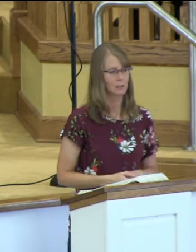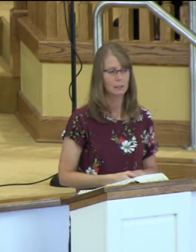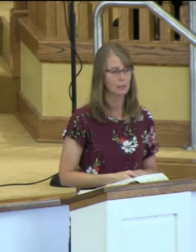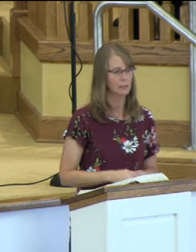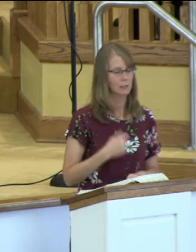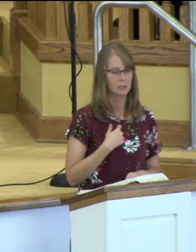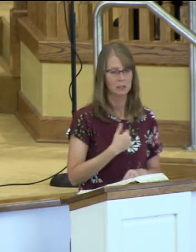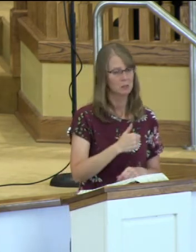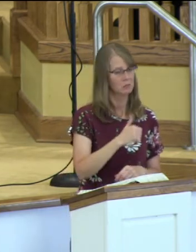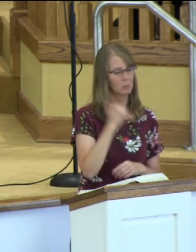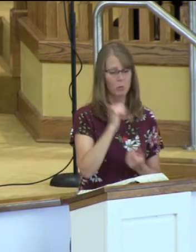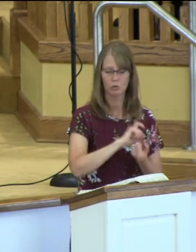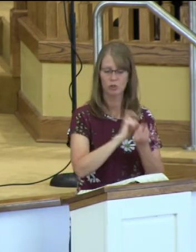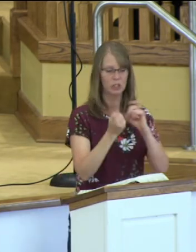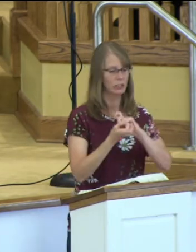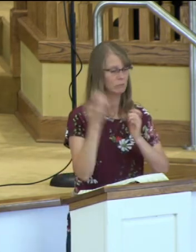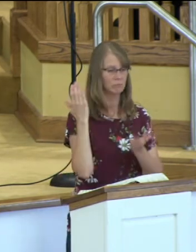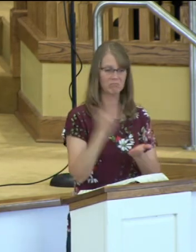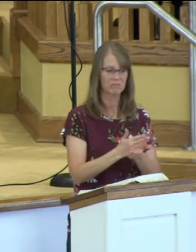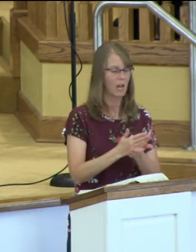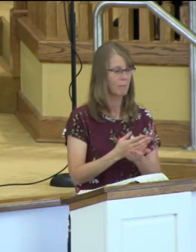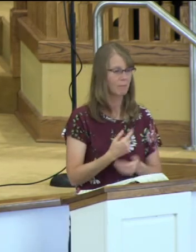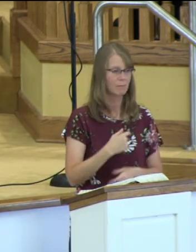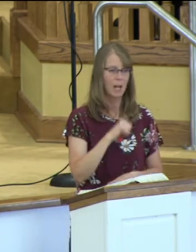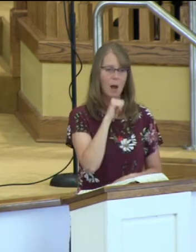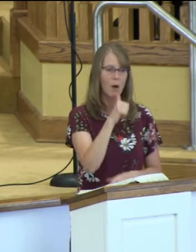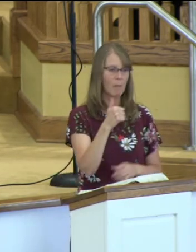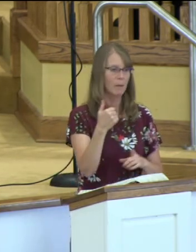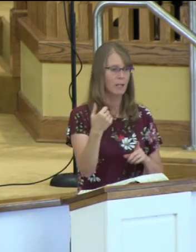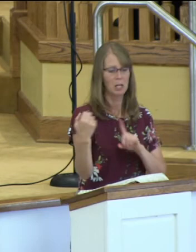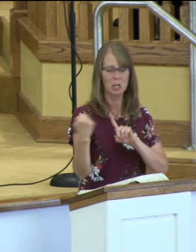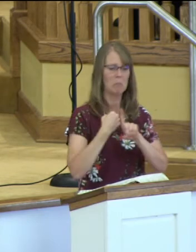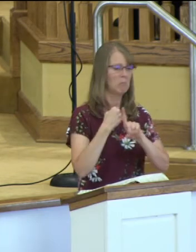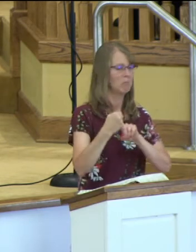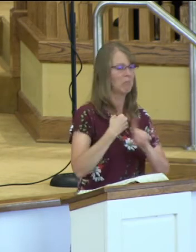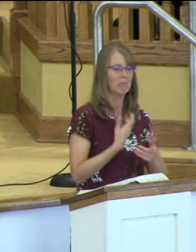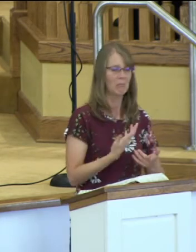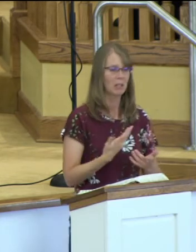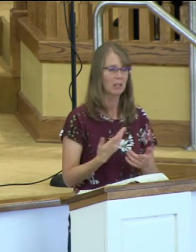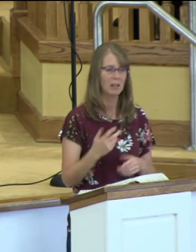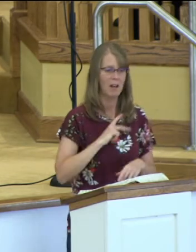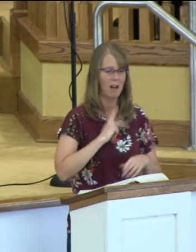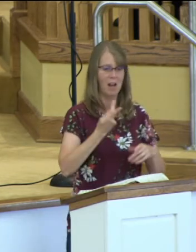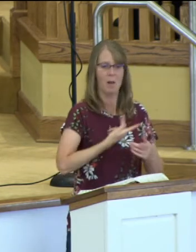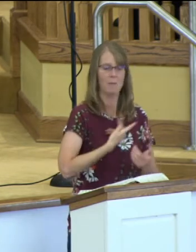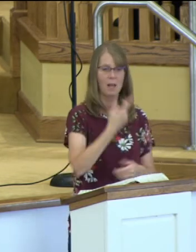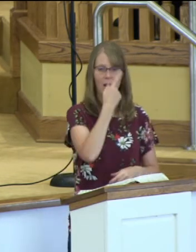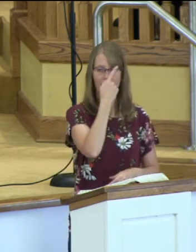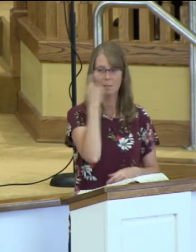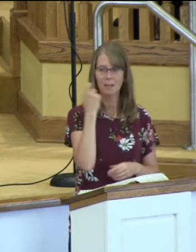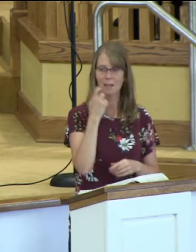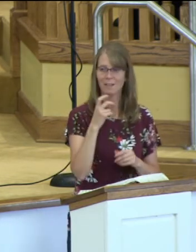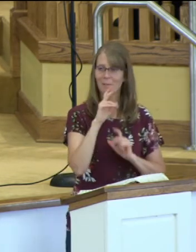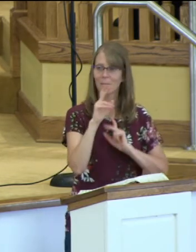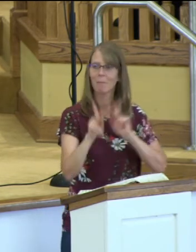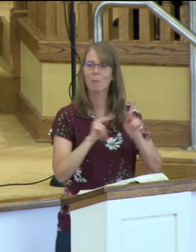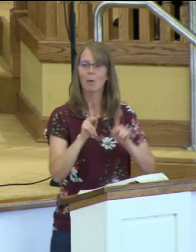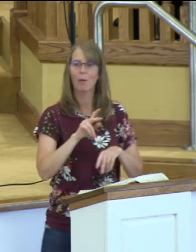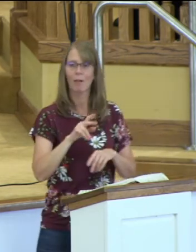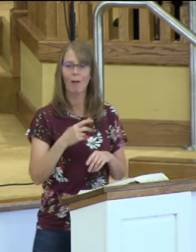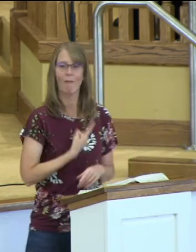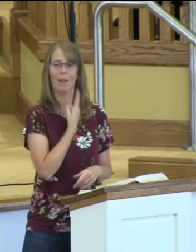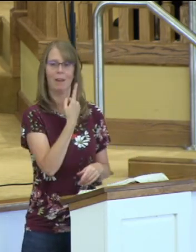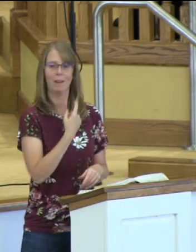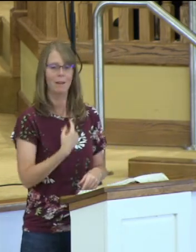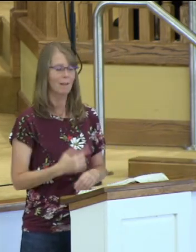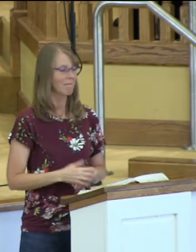not turning around. I'm not going to be bullied because you're offended, because your lifestyle stinks.